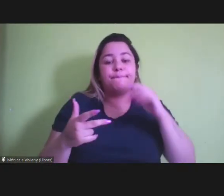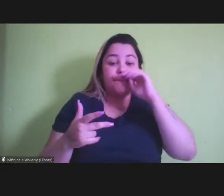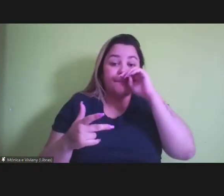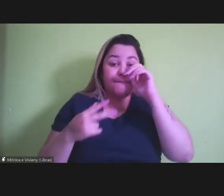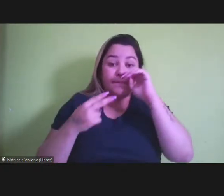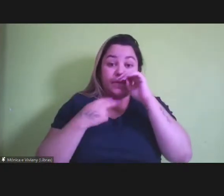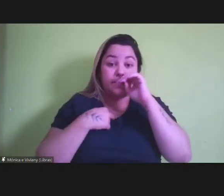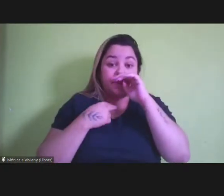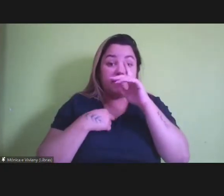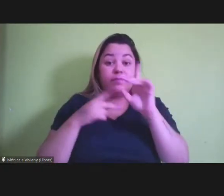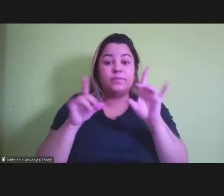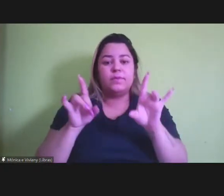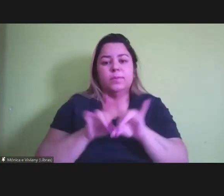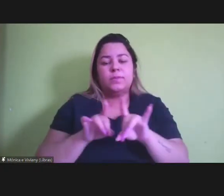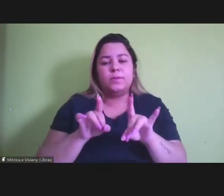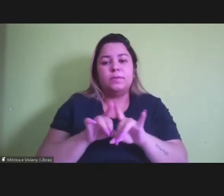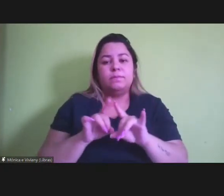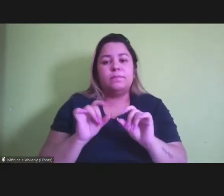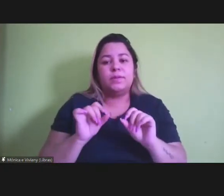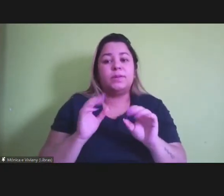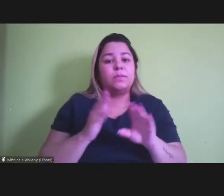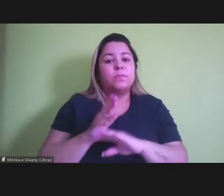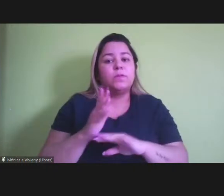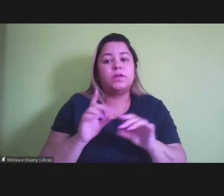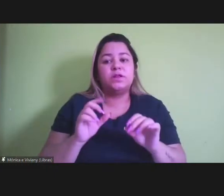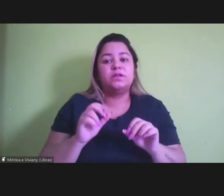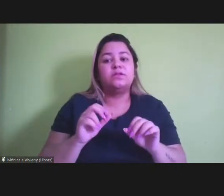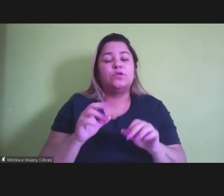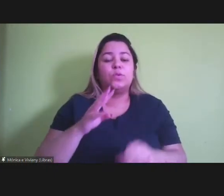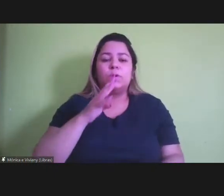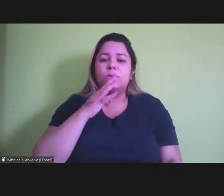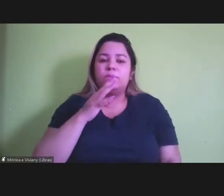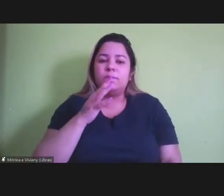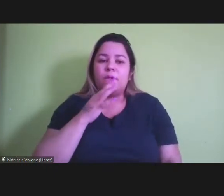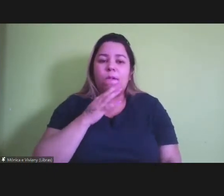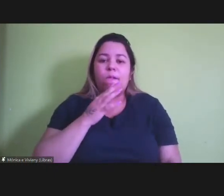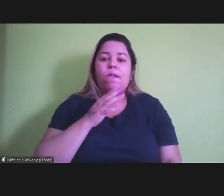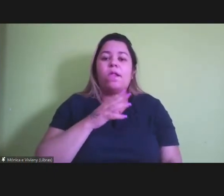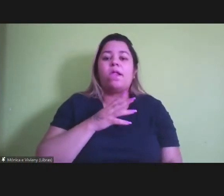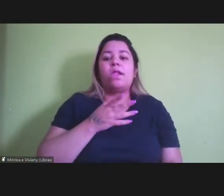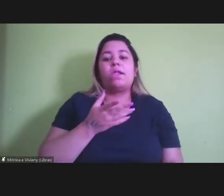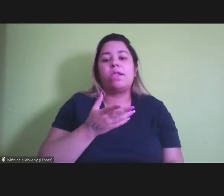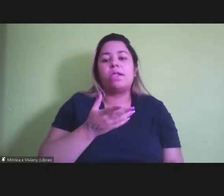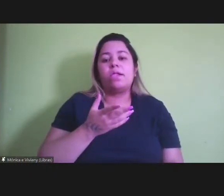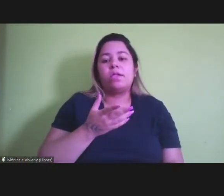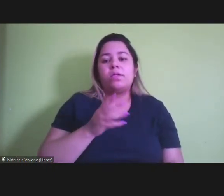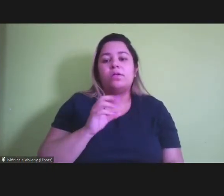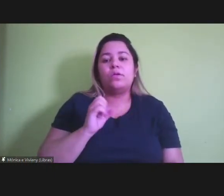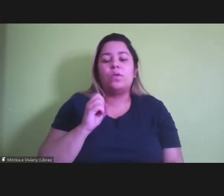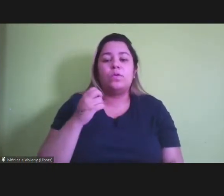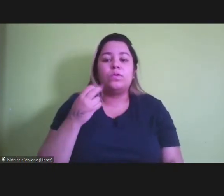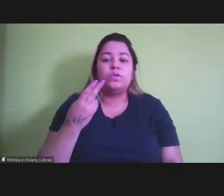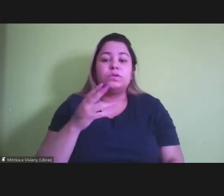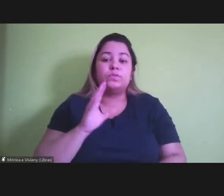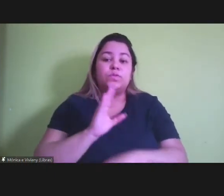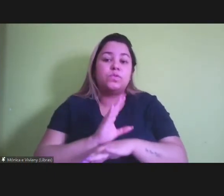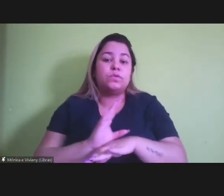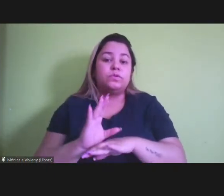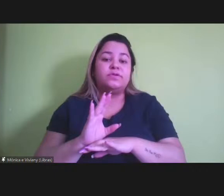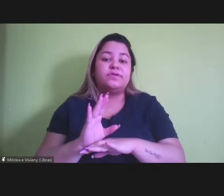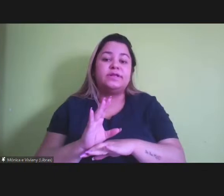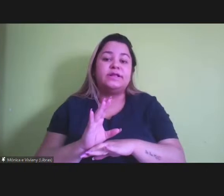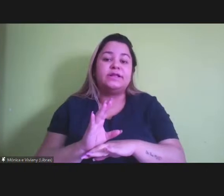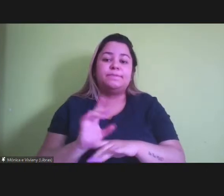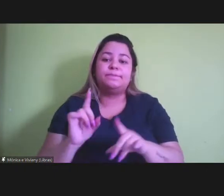cases, we do not authorize the recognition or the functioning of